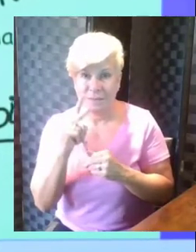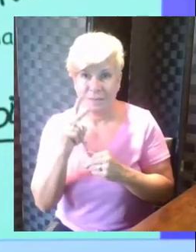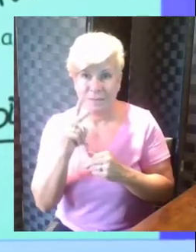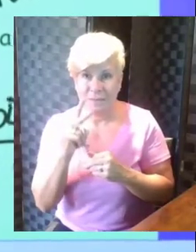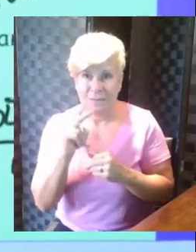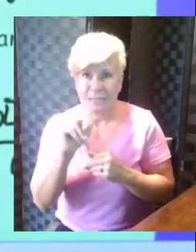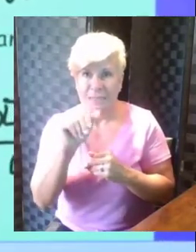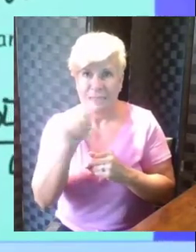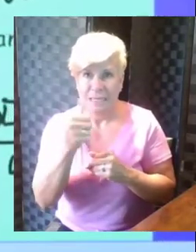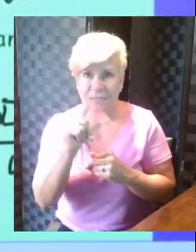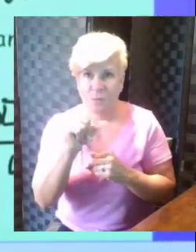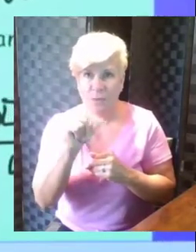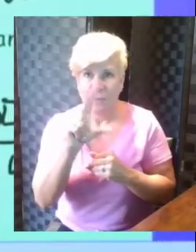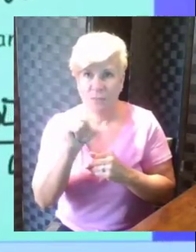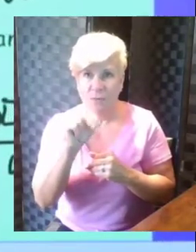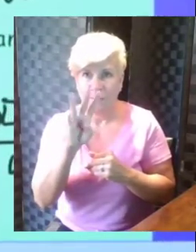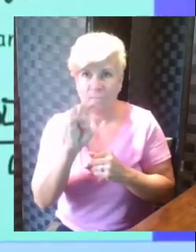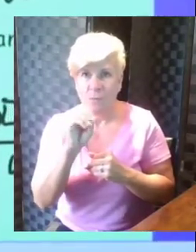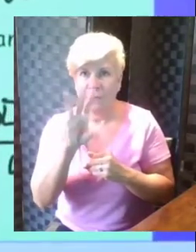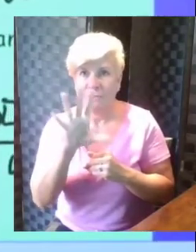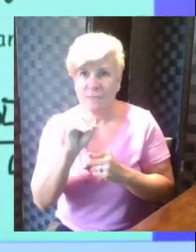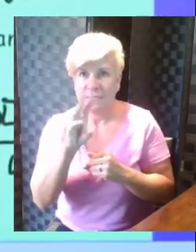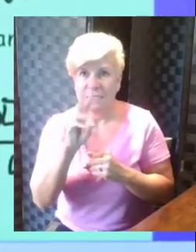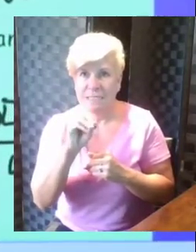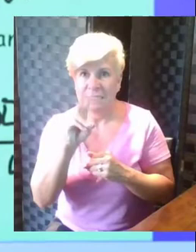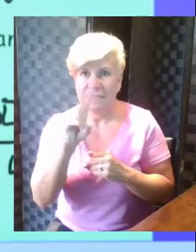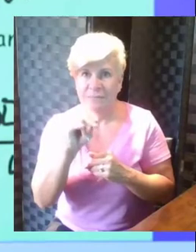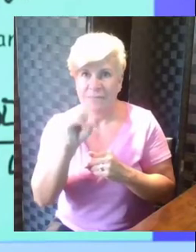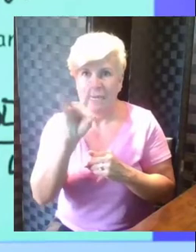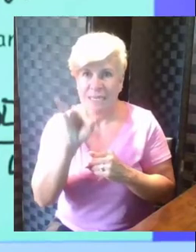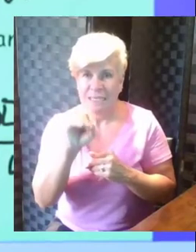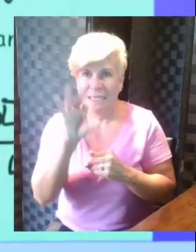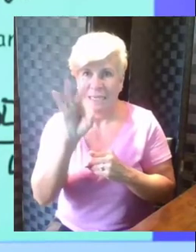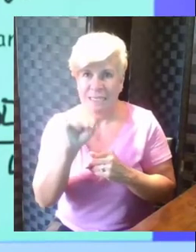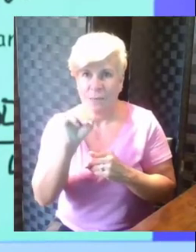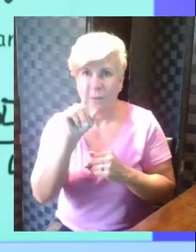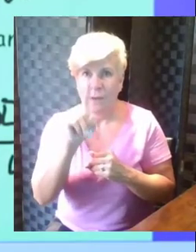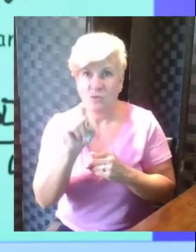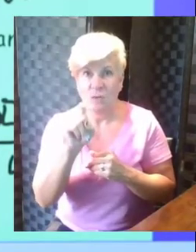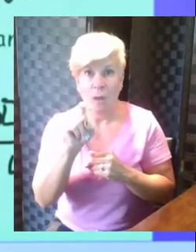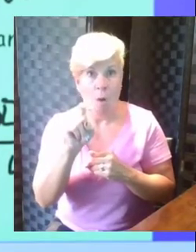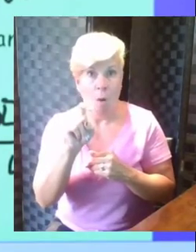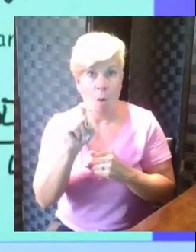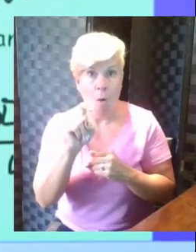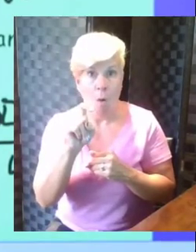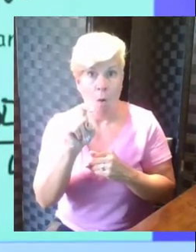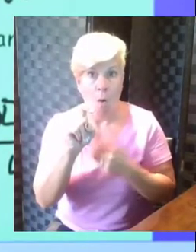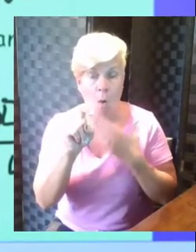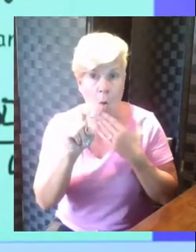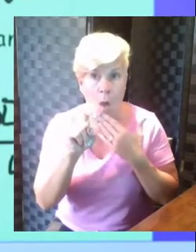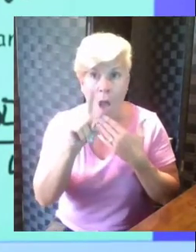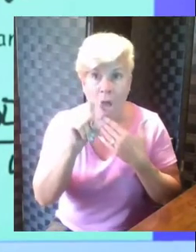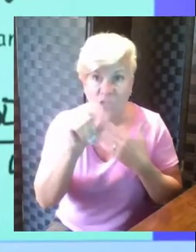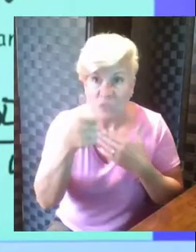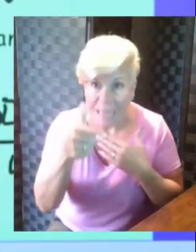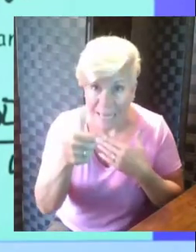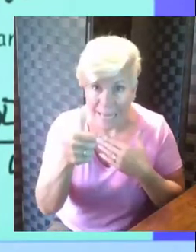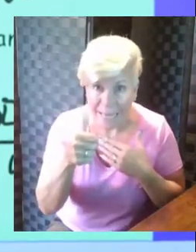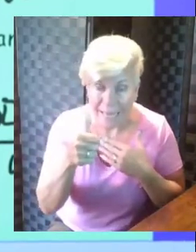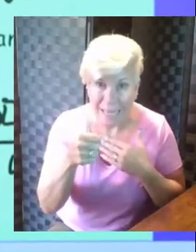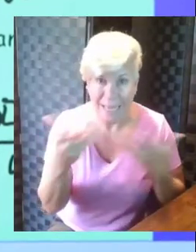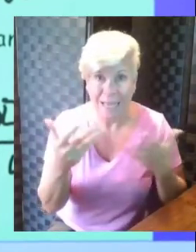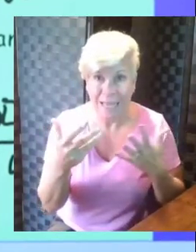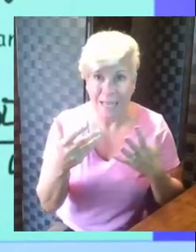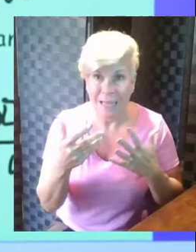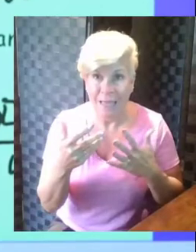this one. Let's count by tens. 10, 20, 30, 40, 50, 60, 70, 80, 90, 100, 110.